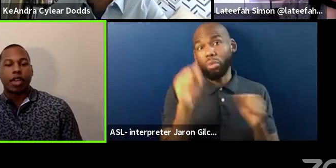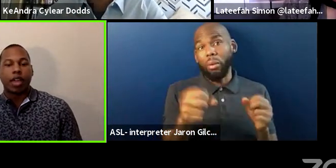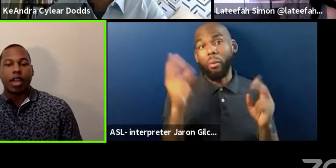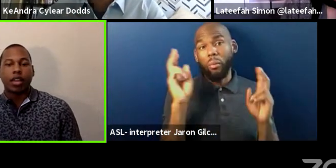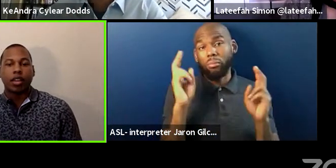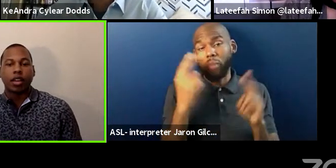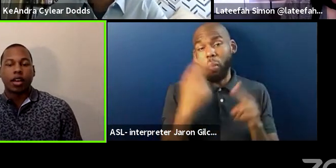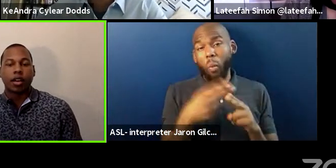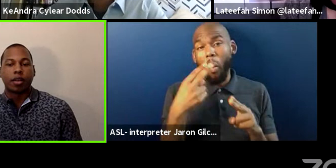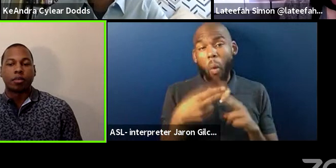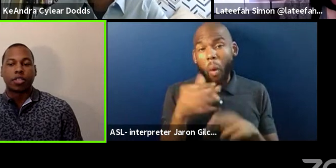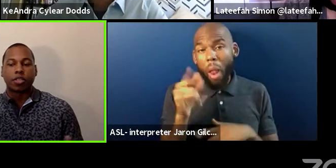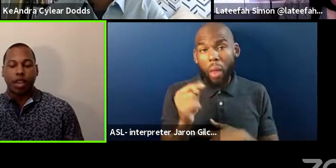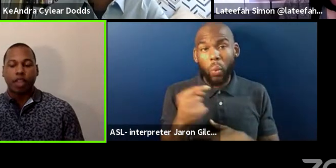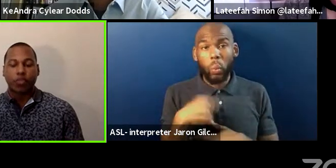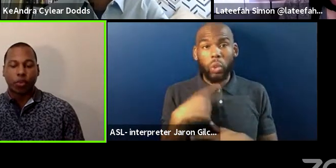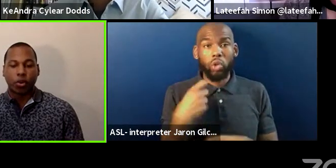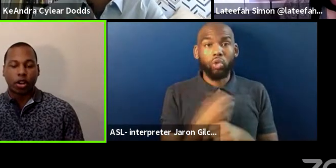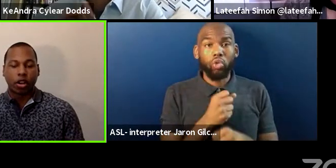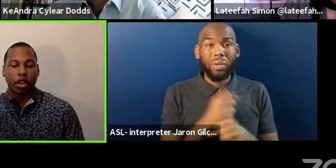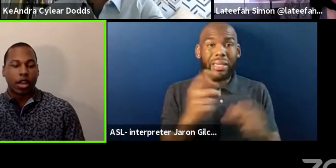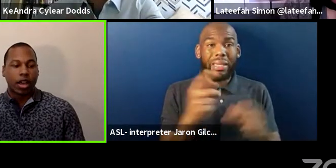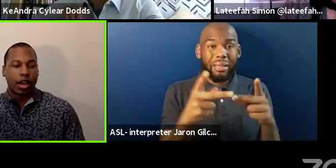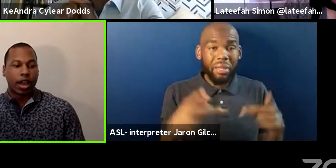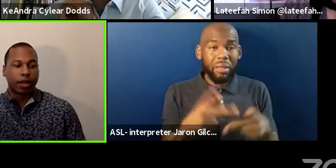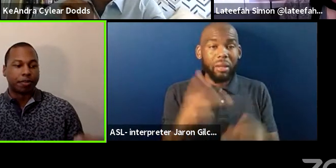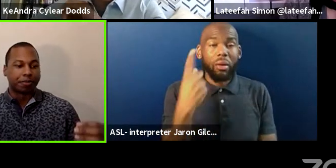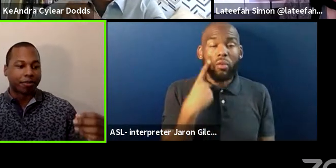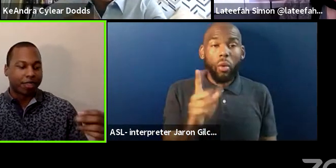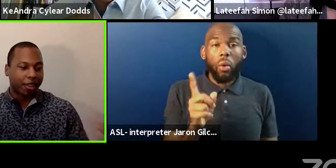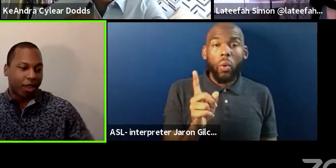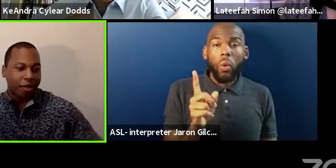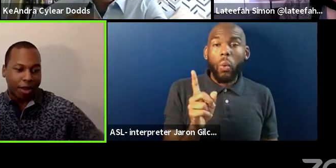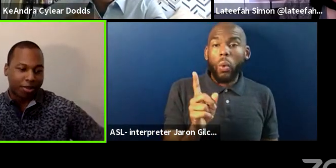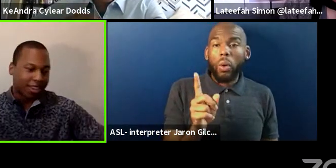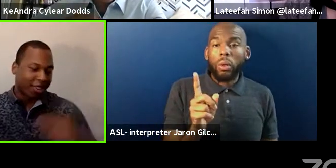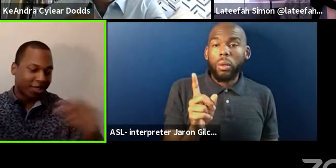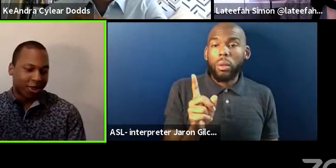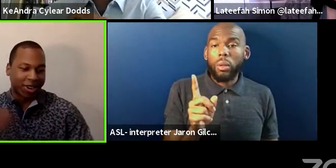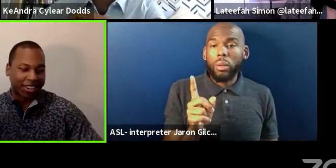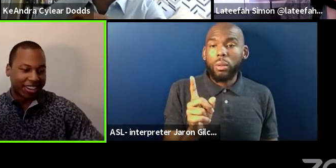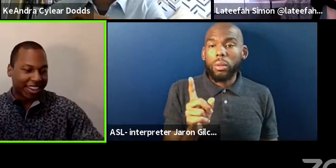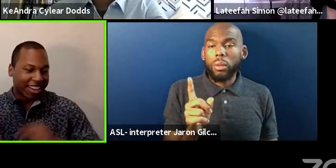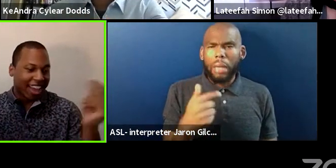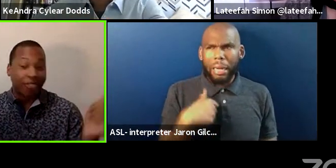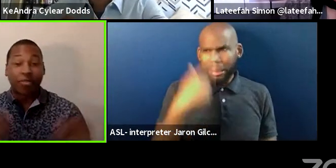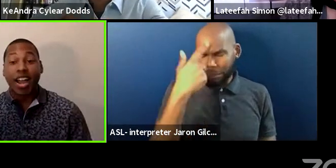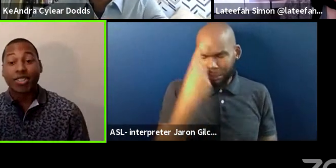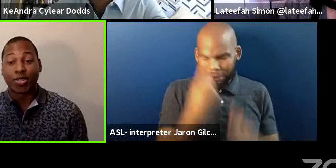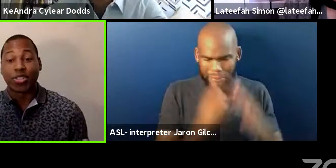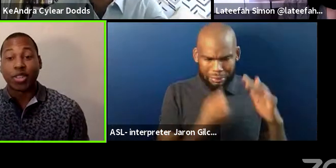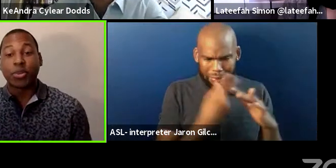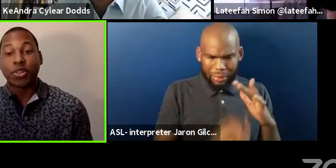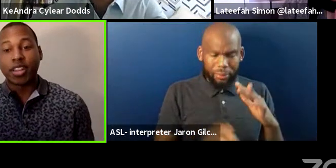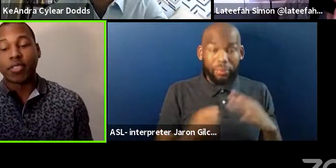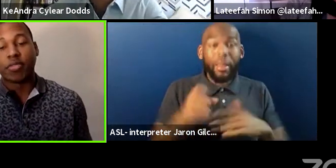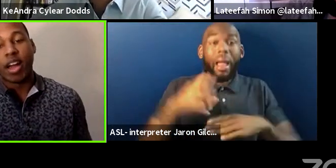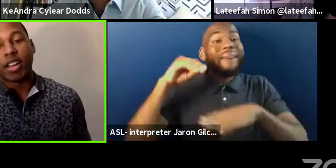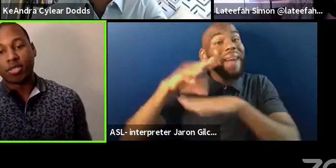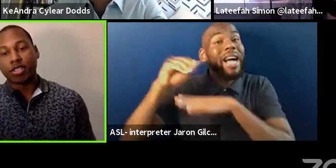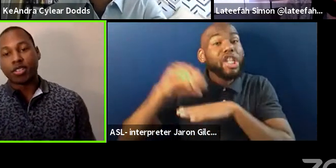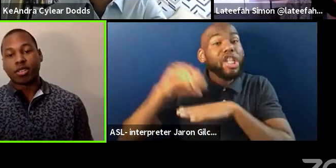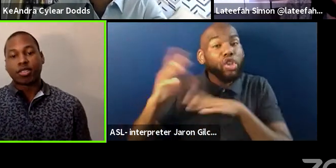by creating space for, why am I blanking on the word? Advisors,